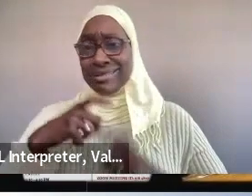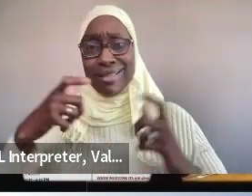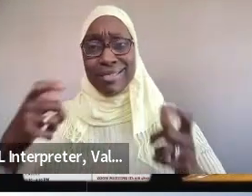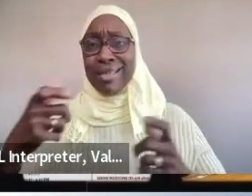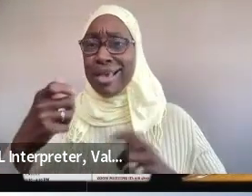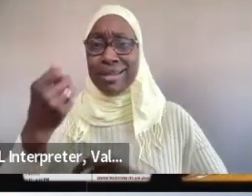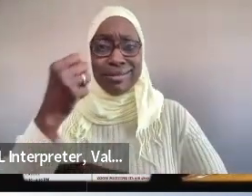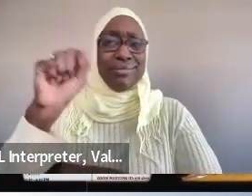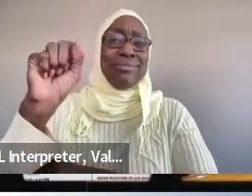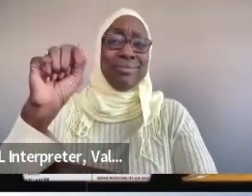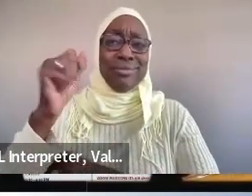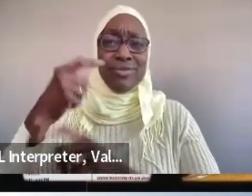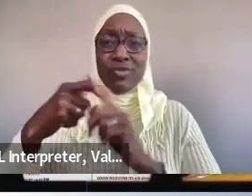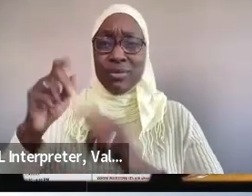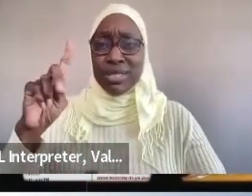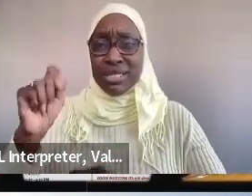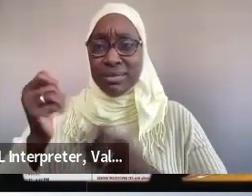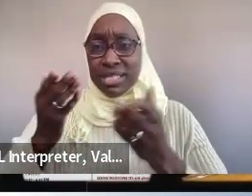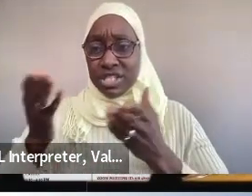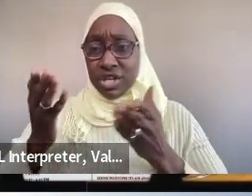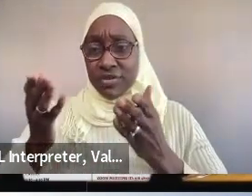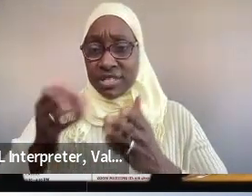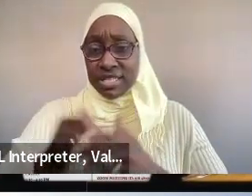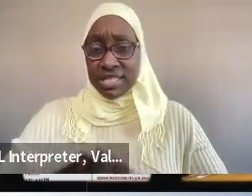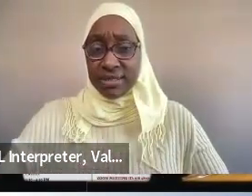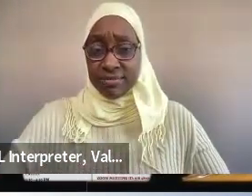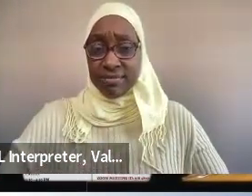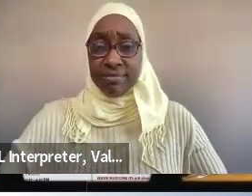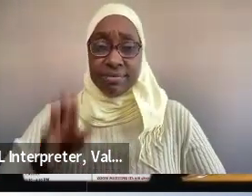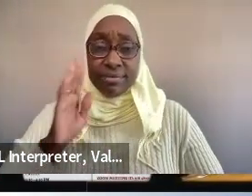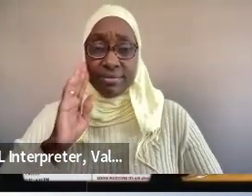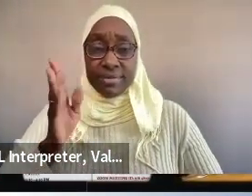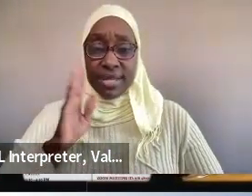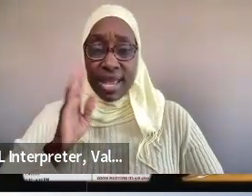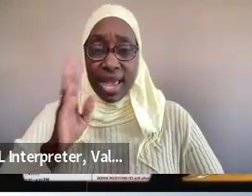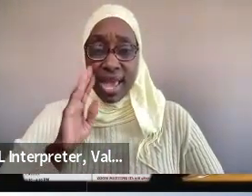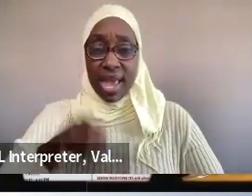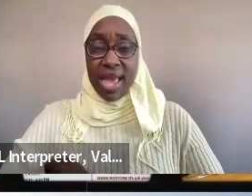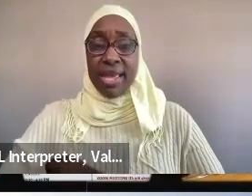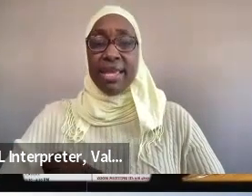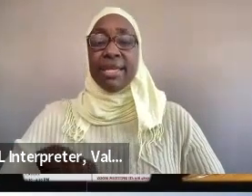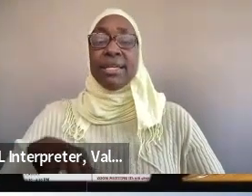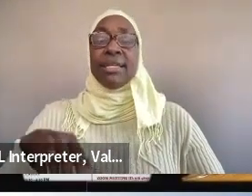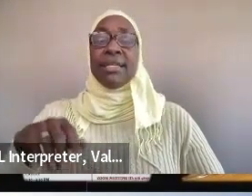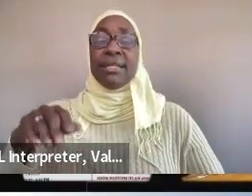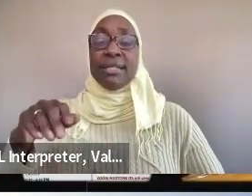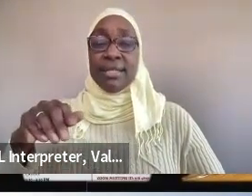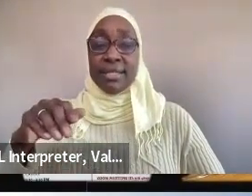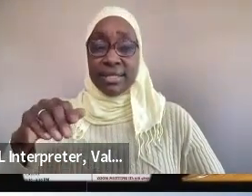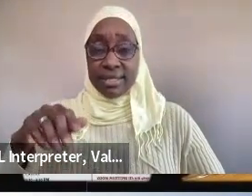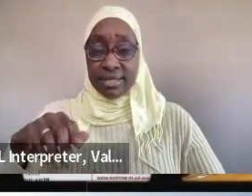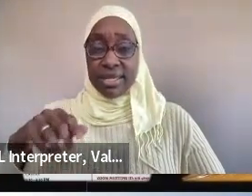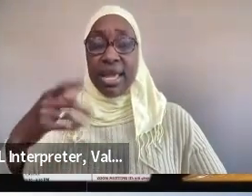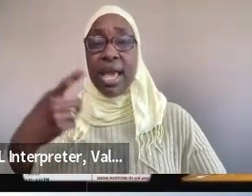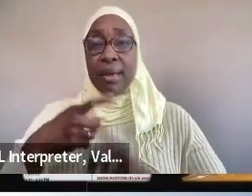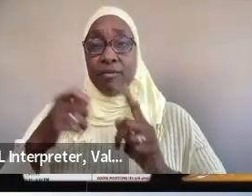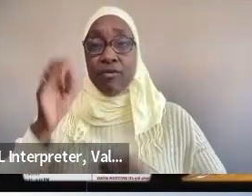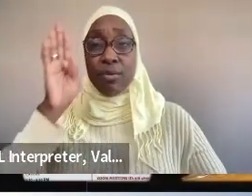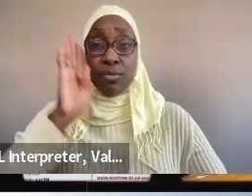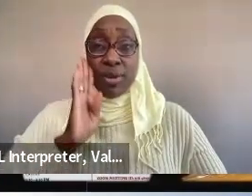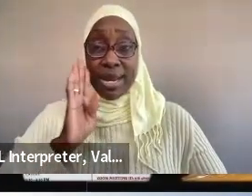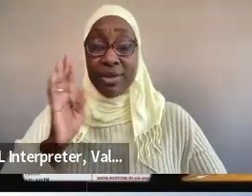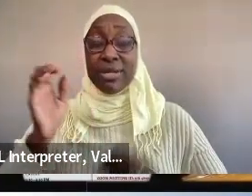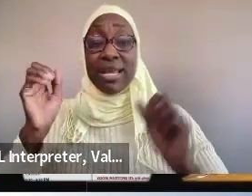services. This is Aranal again from Brown. I can say that there's definitely been a shift over